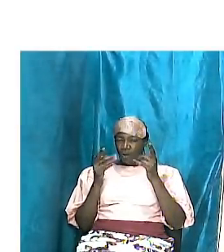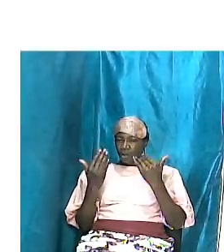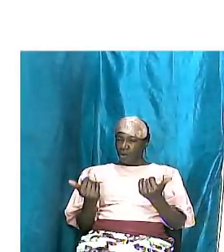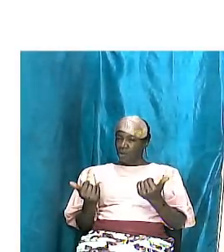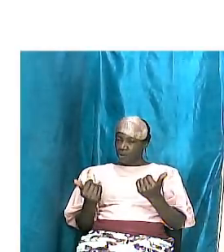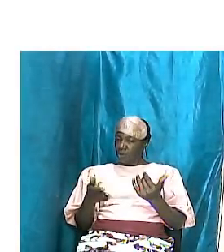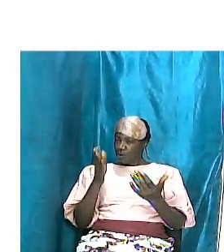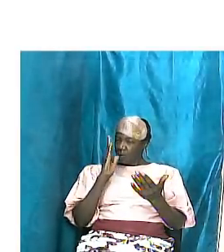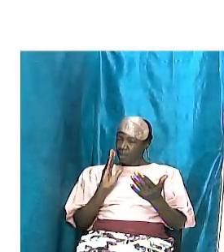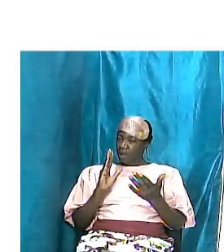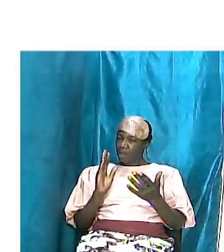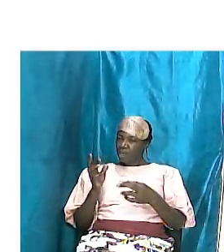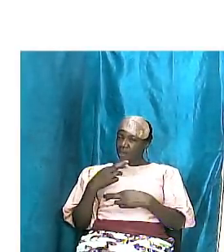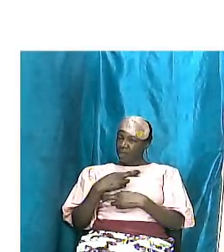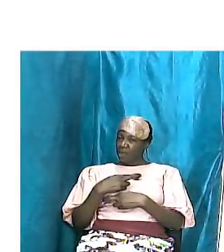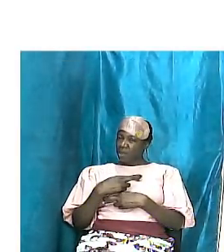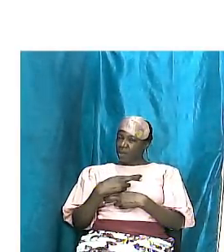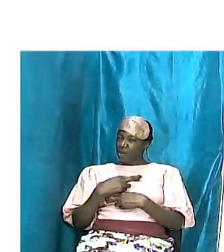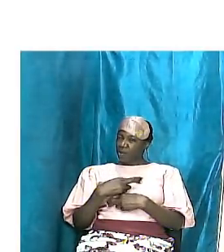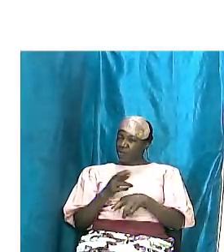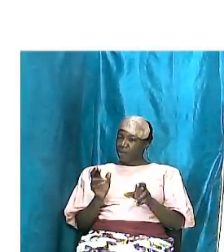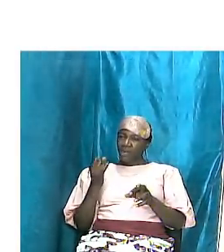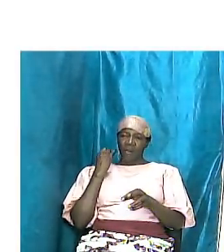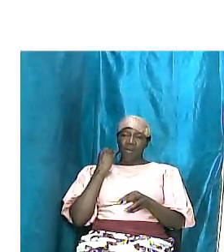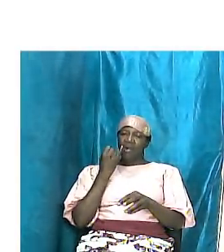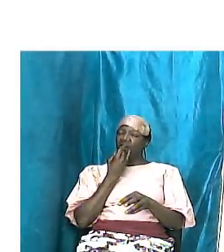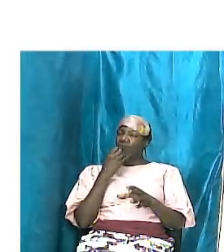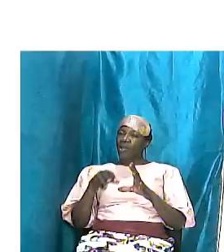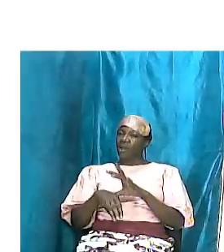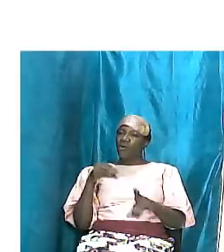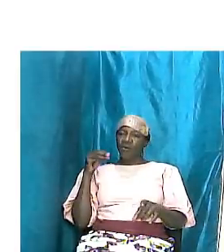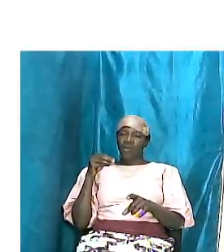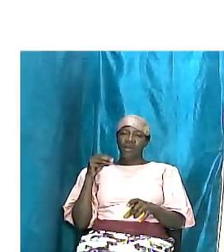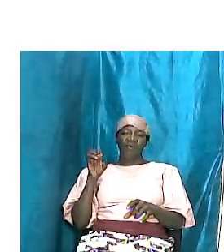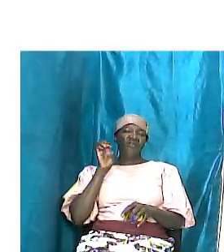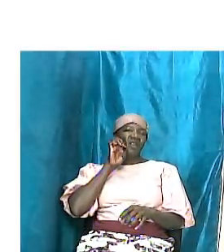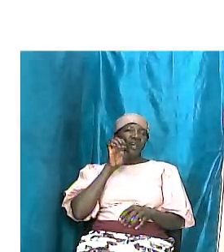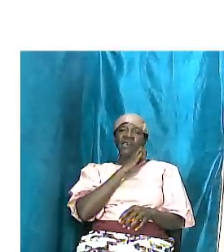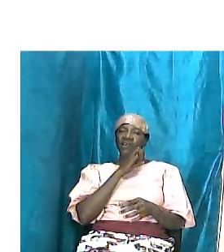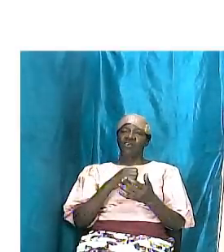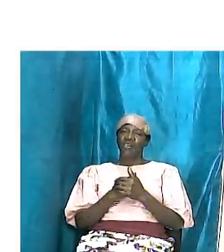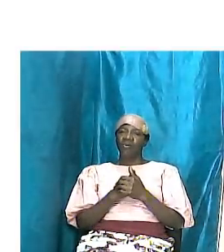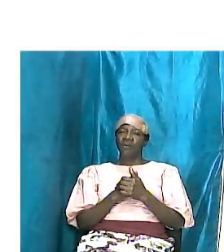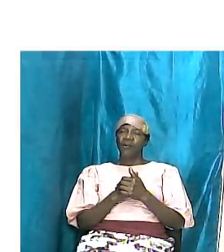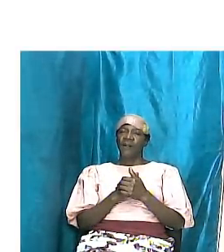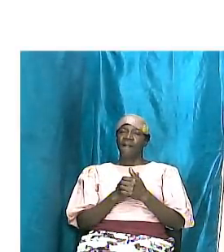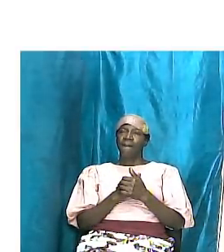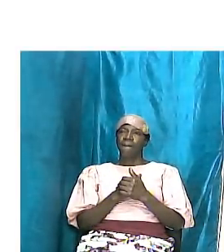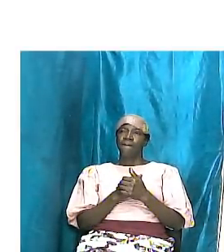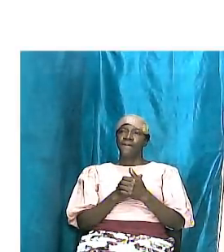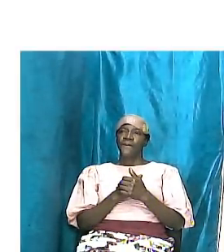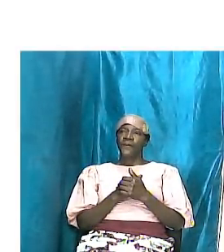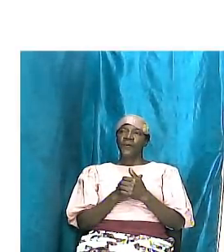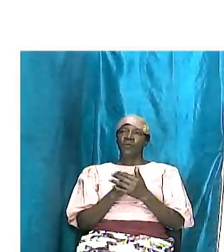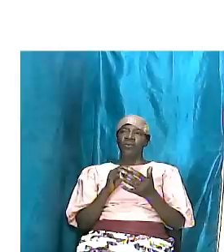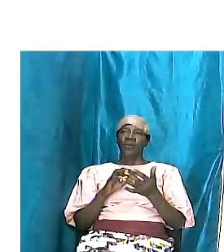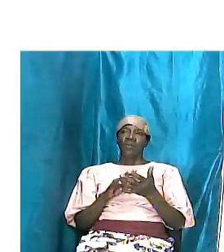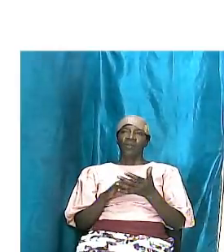God redeemed Israel out of Egypt. And the scripture is there for us. And